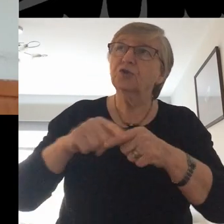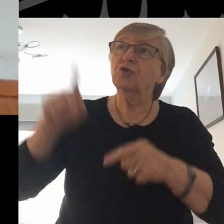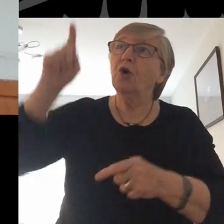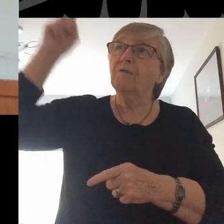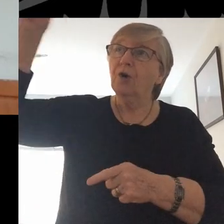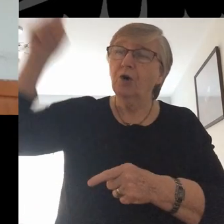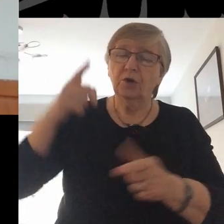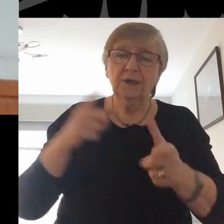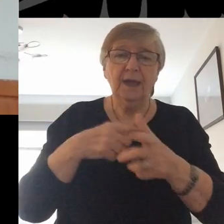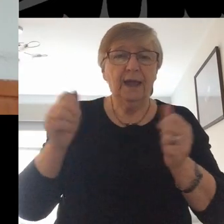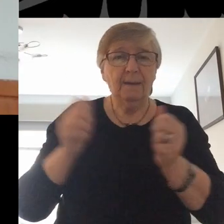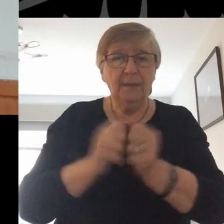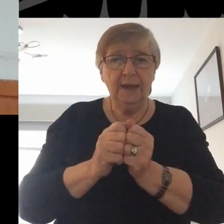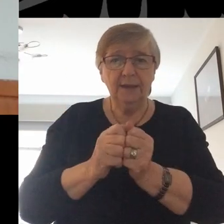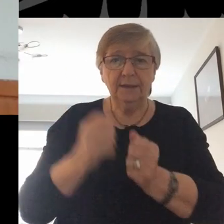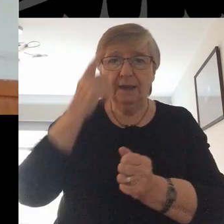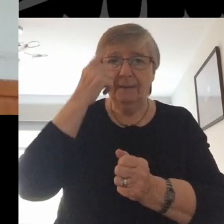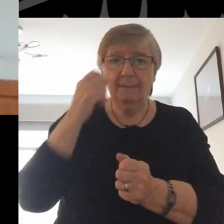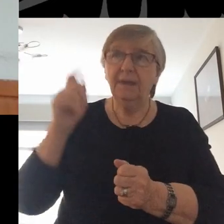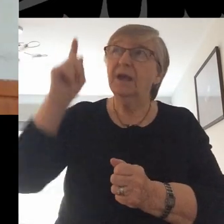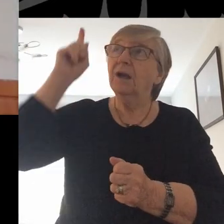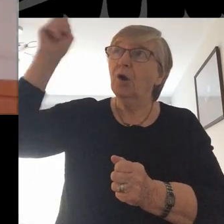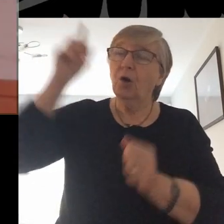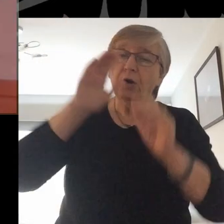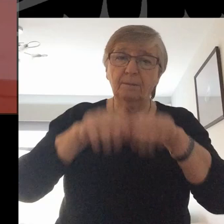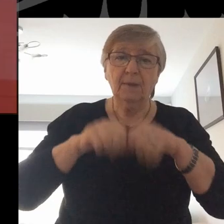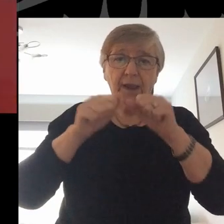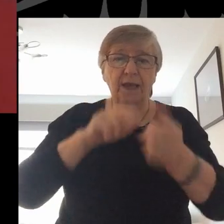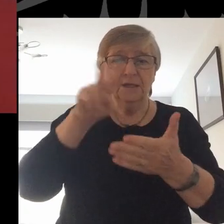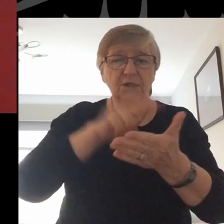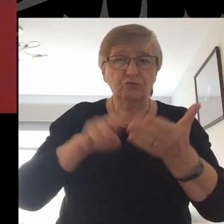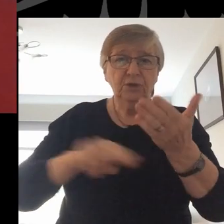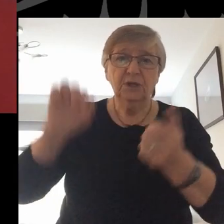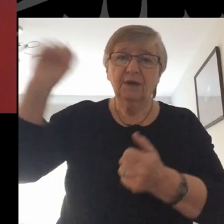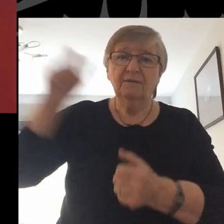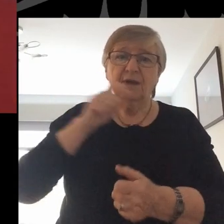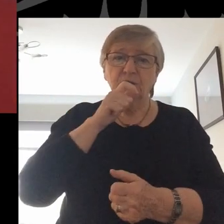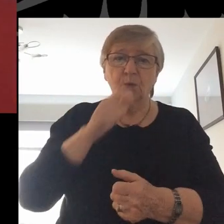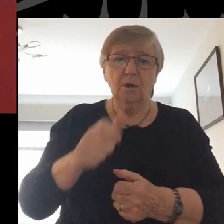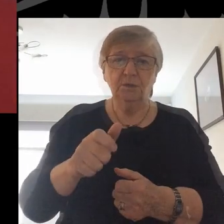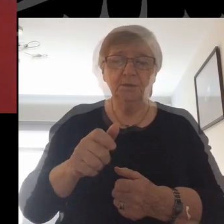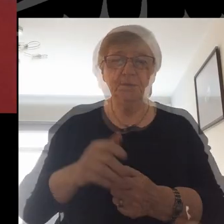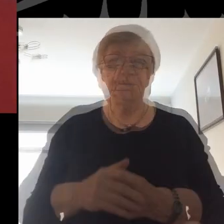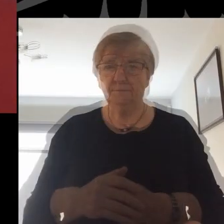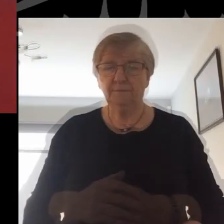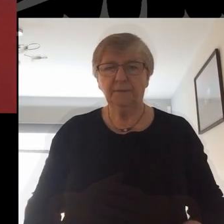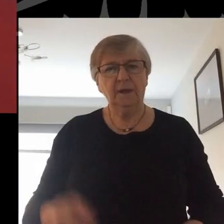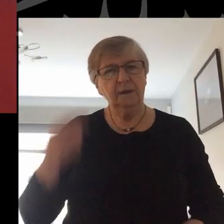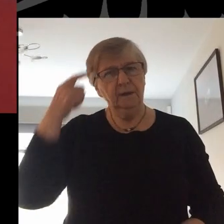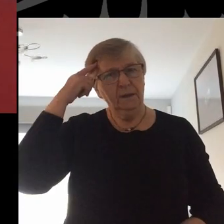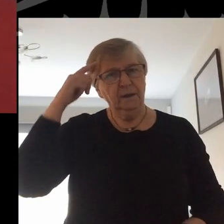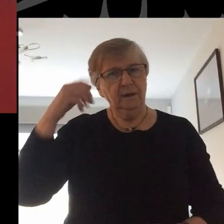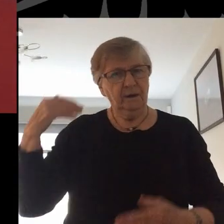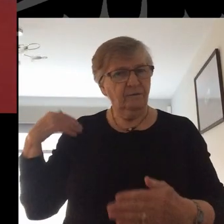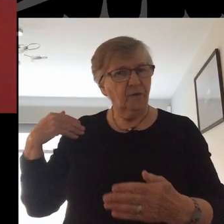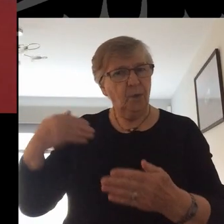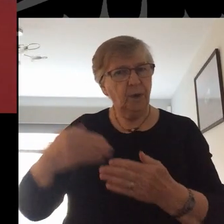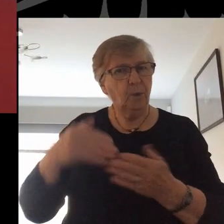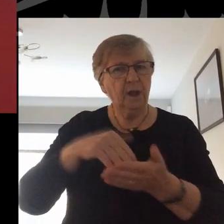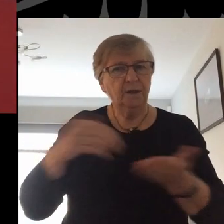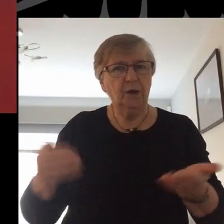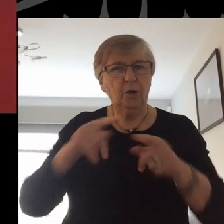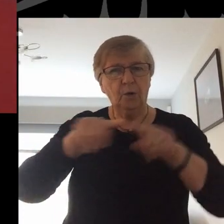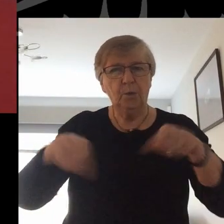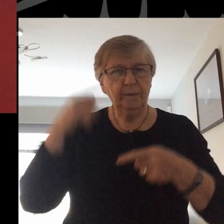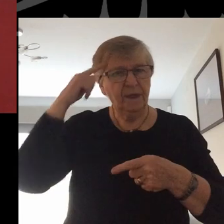Lord bless the reading of his word. For a while now, we've been following a series on mission-shaped